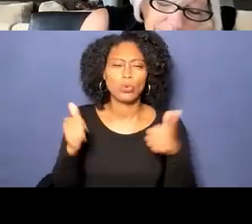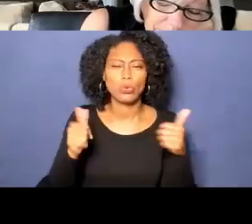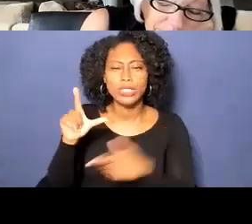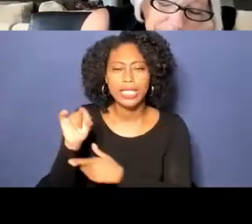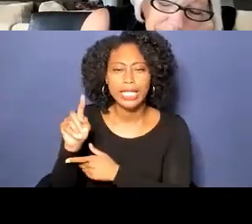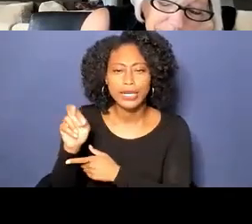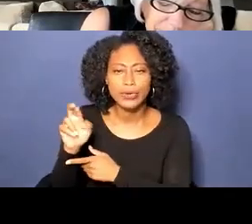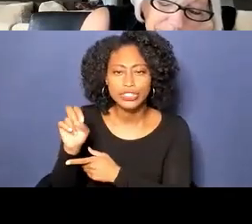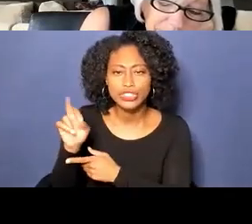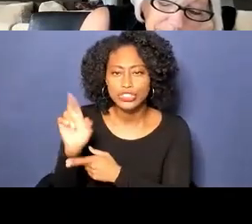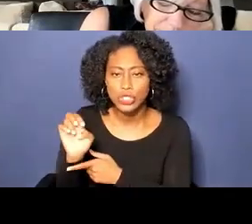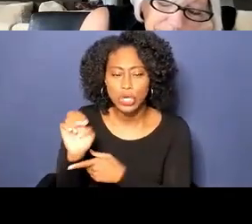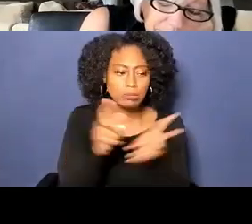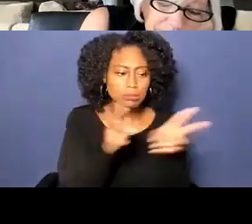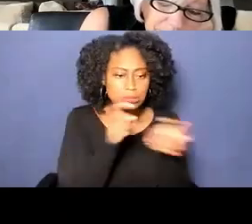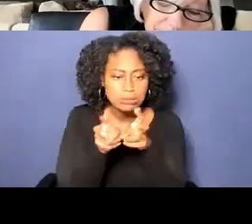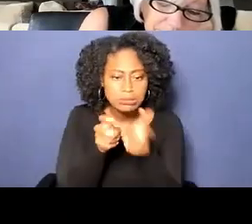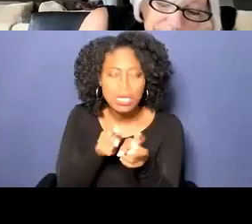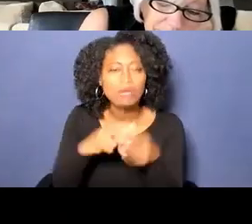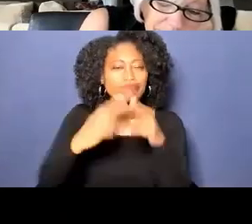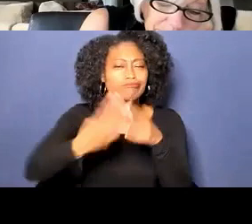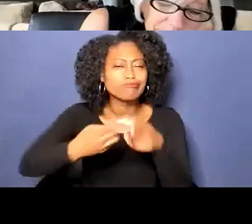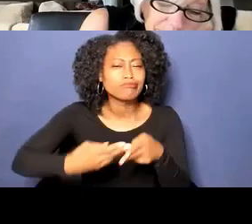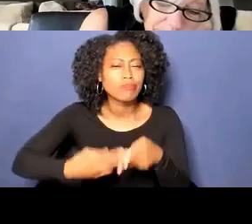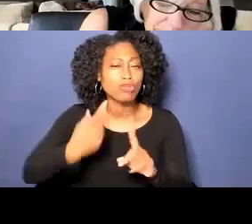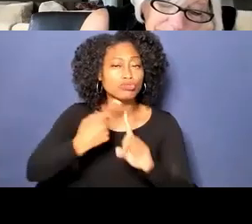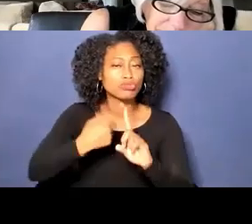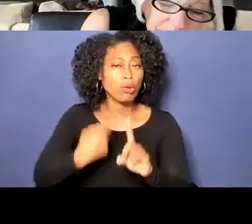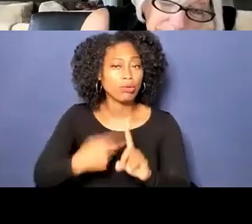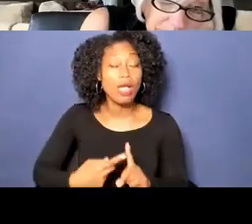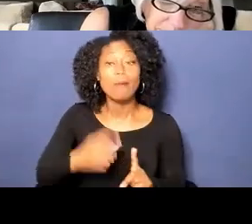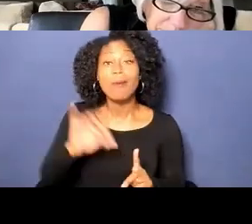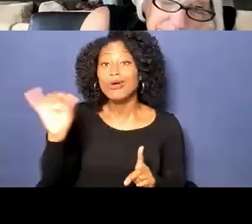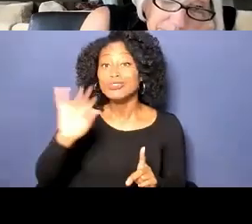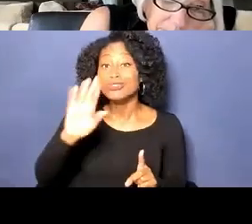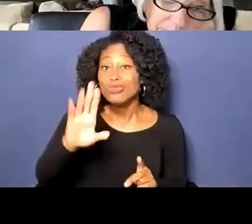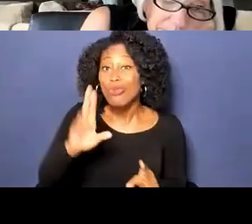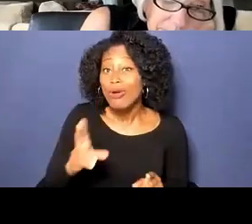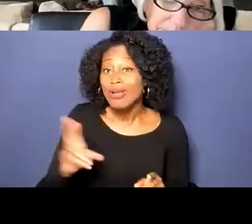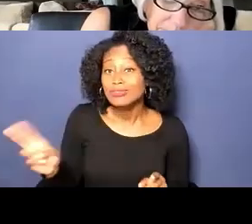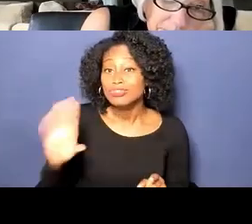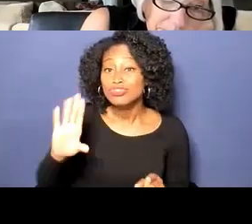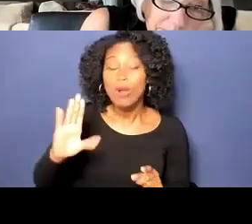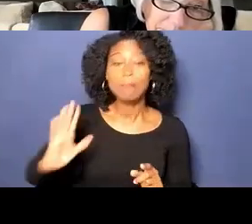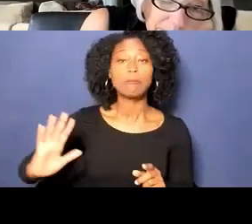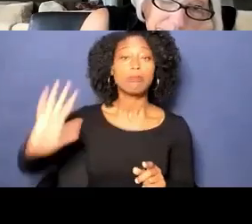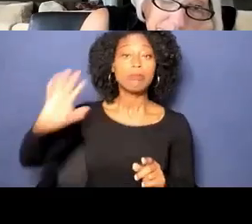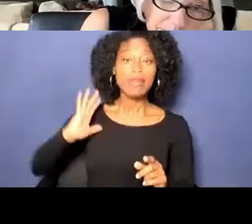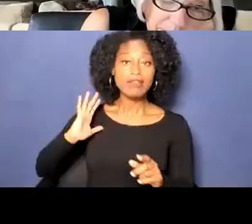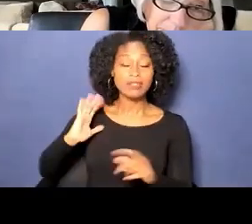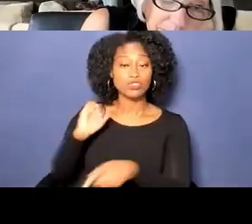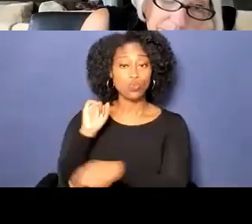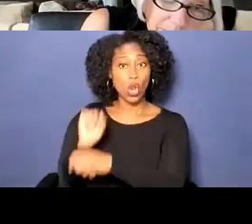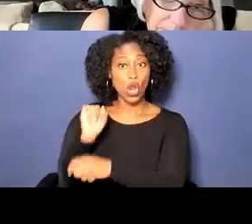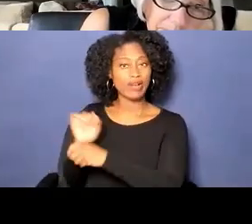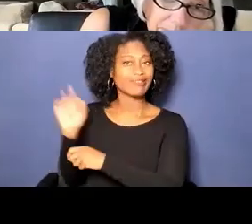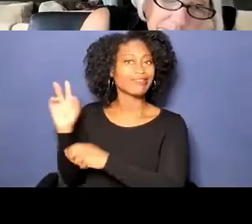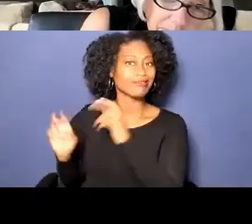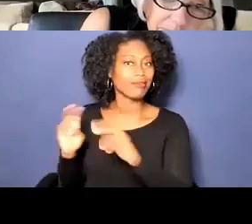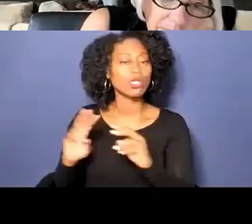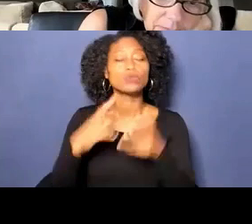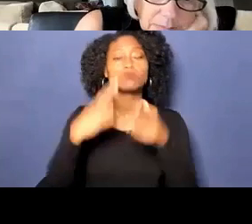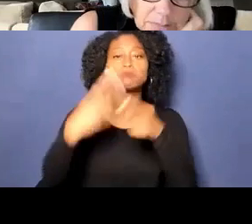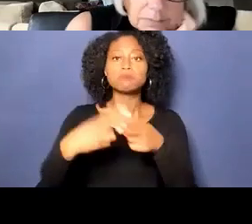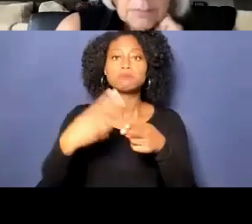also for what previous work that you have done. So for a lot of times, these research grants are going